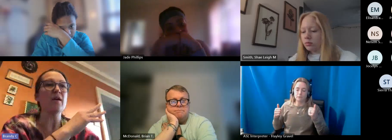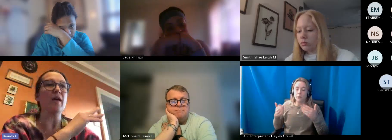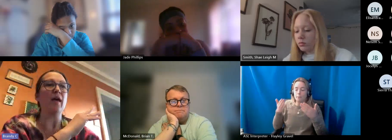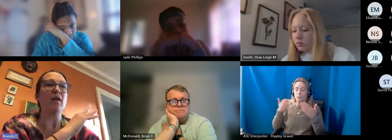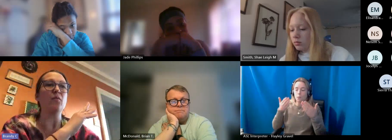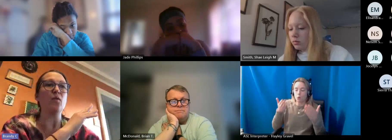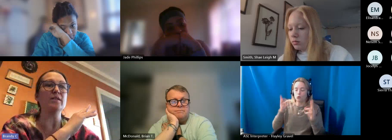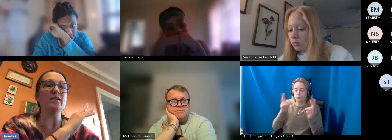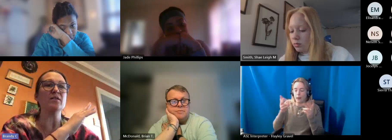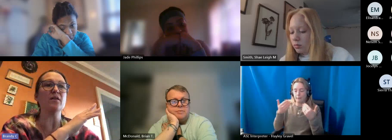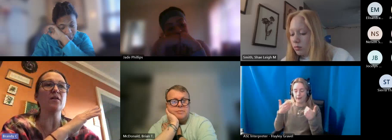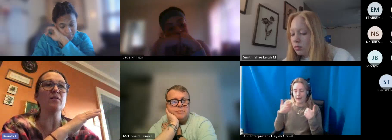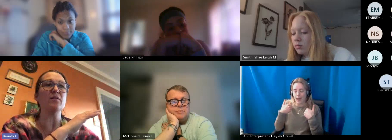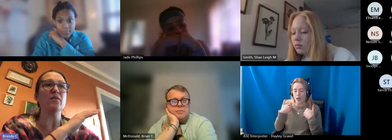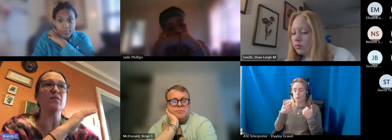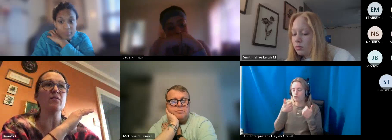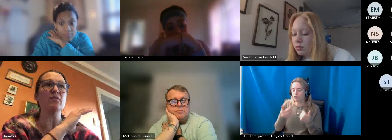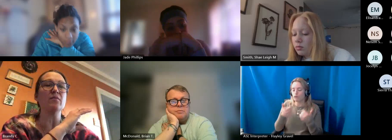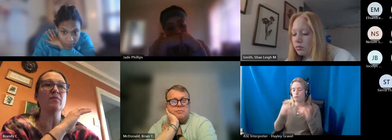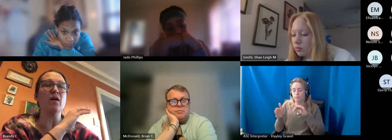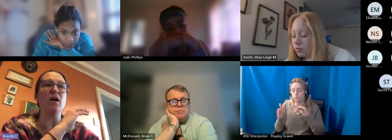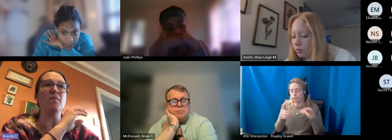proposal and wanting to